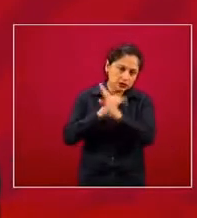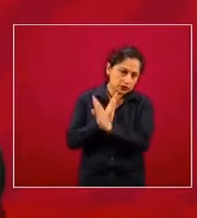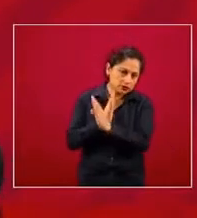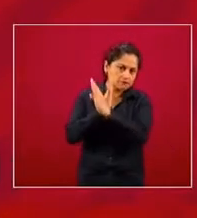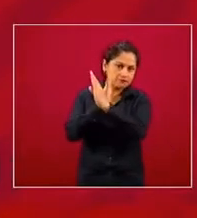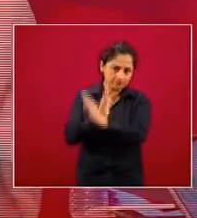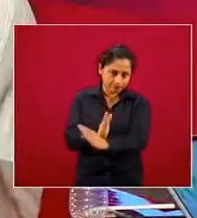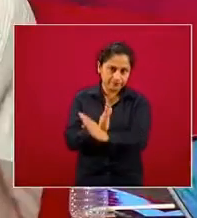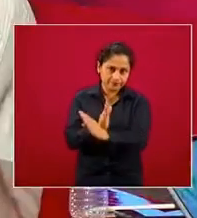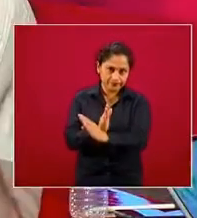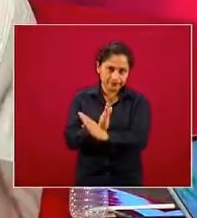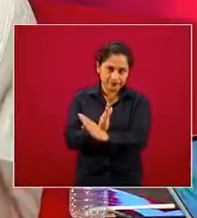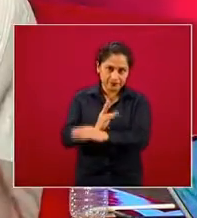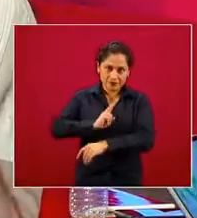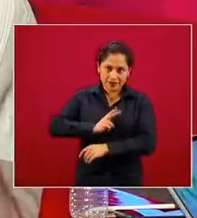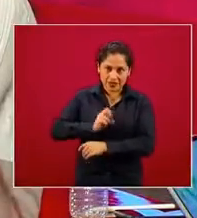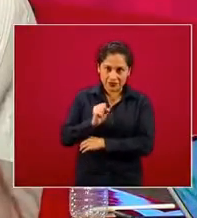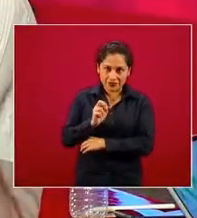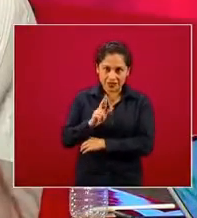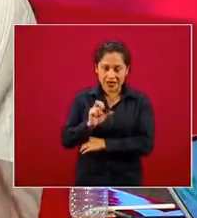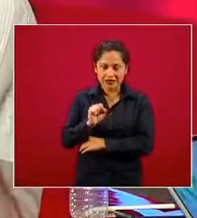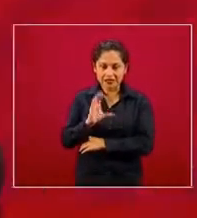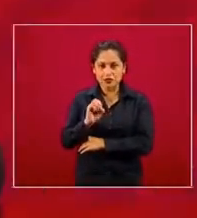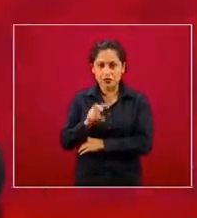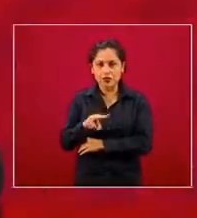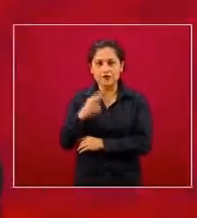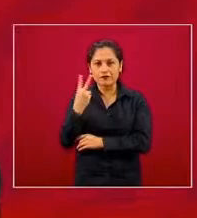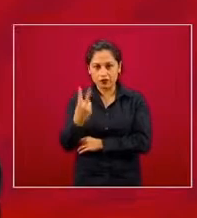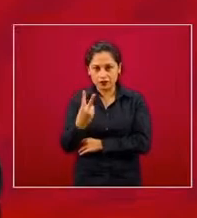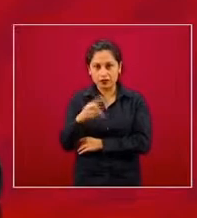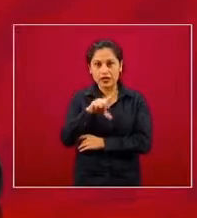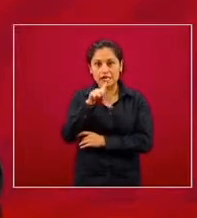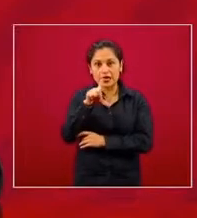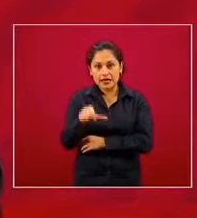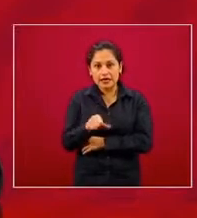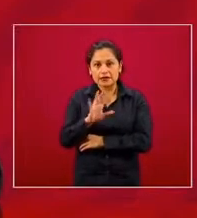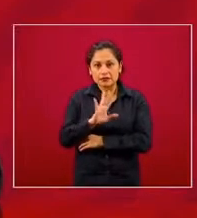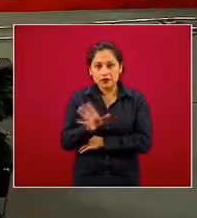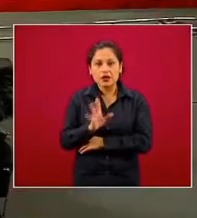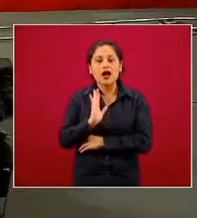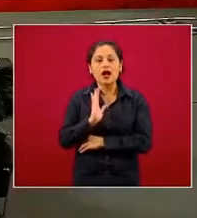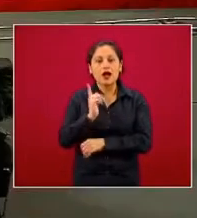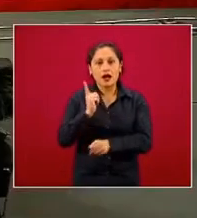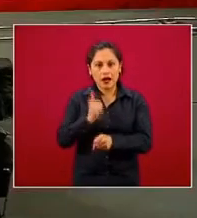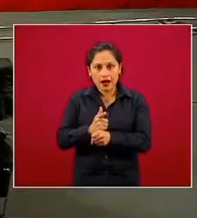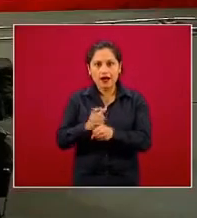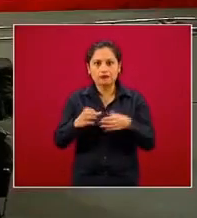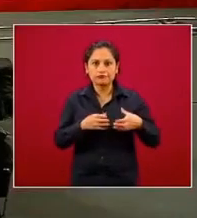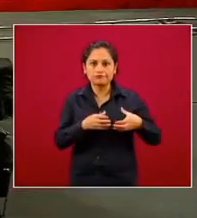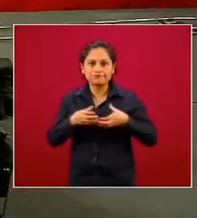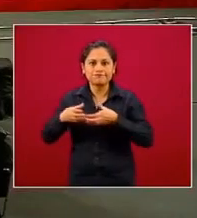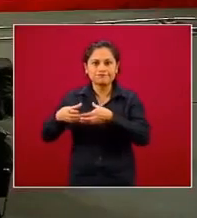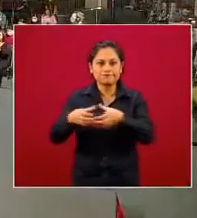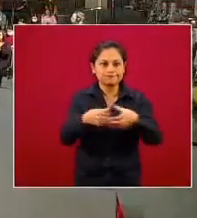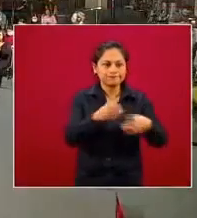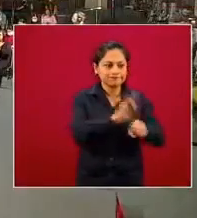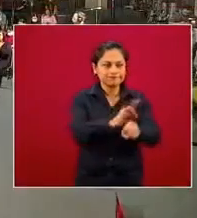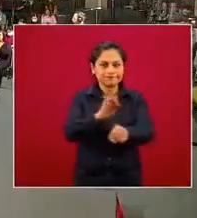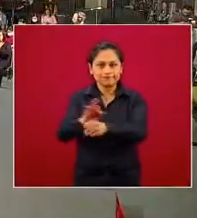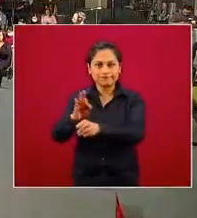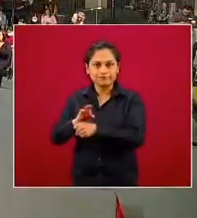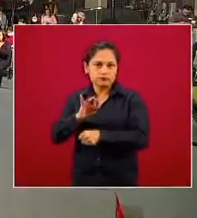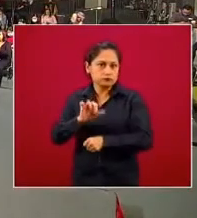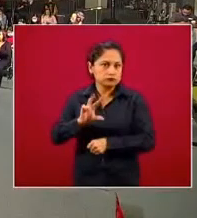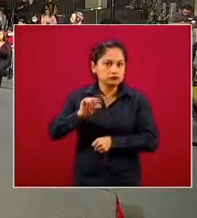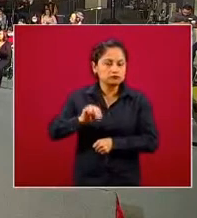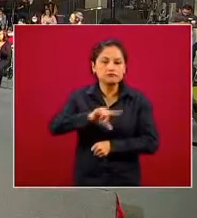immunological barrier, and see if we can actually reach the critical point of the flock immune phenomenon. So we will